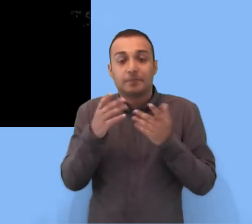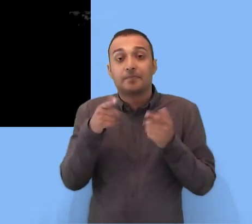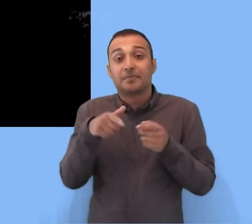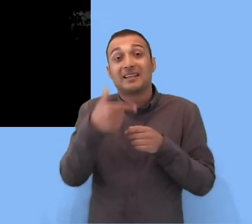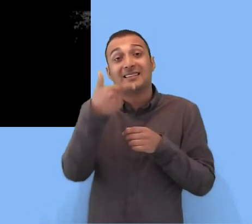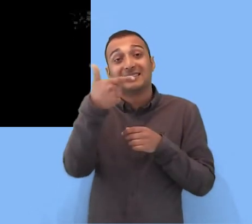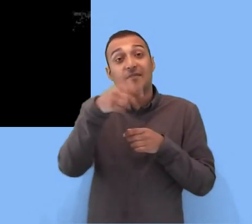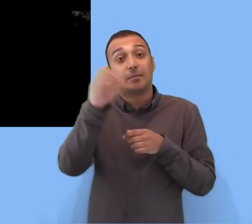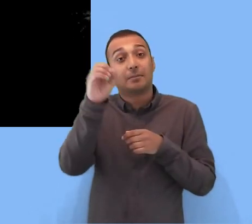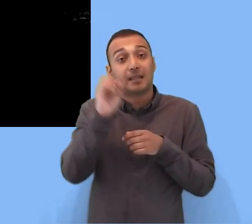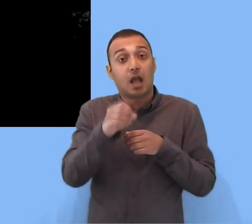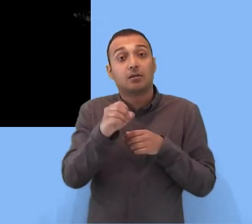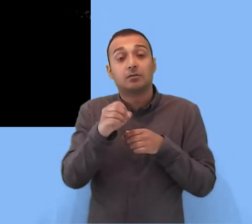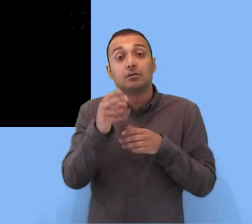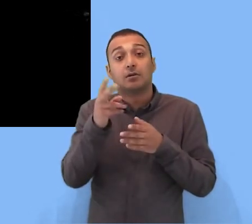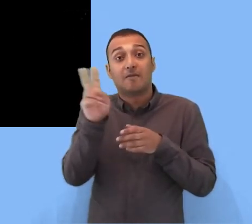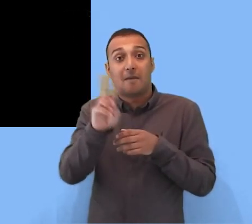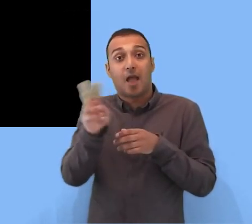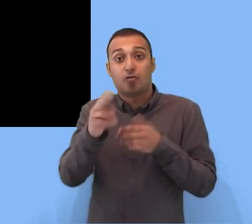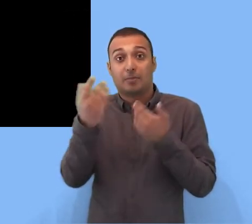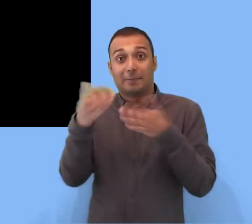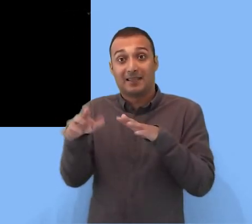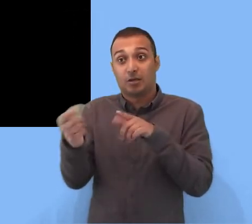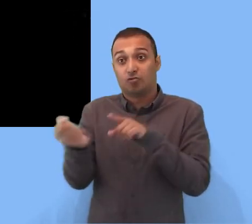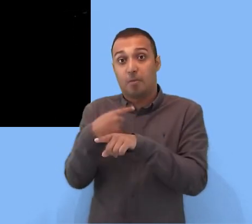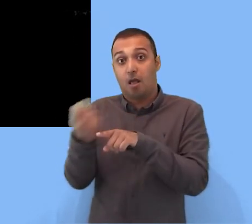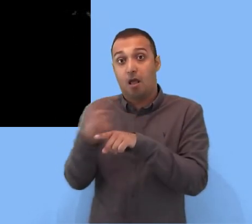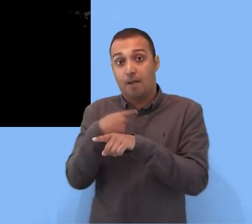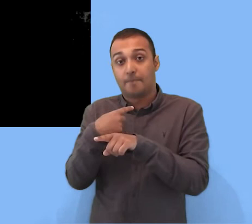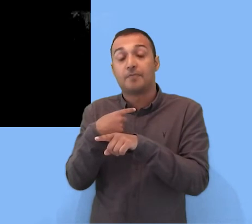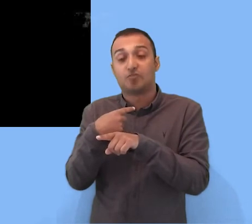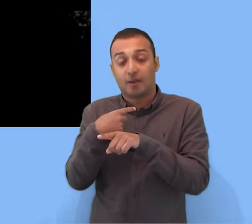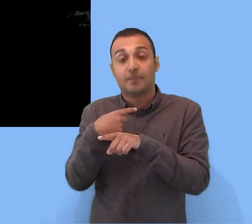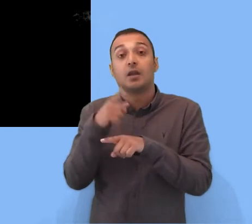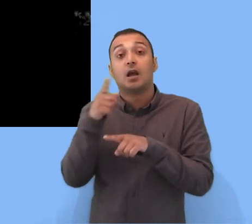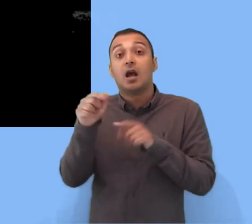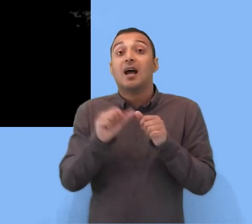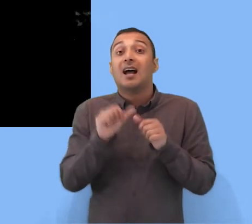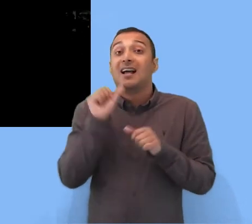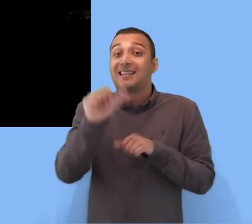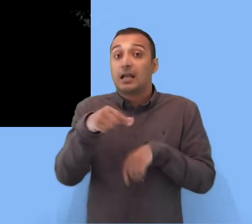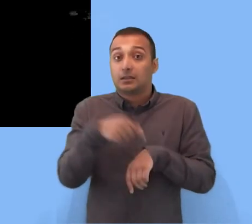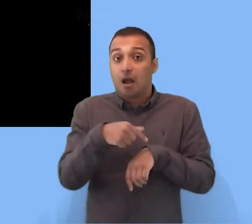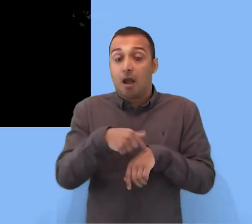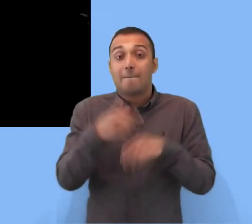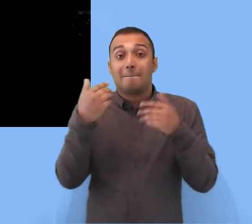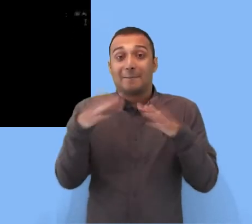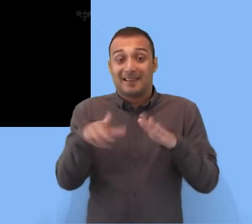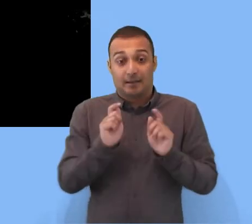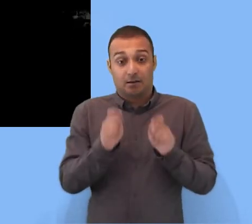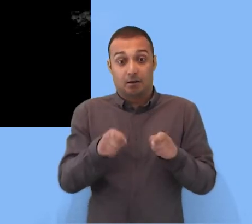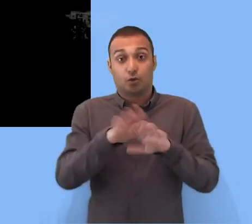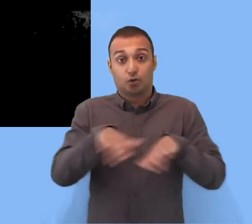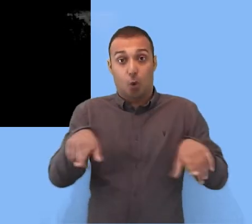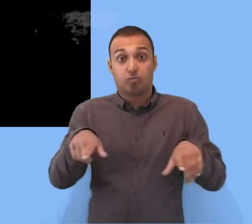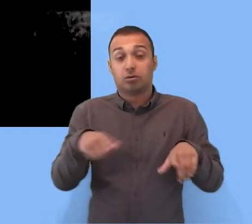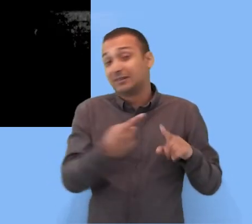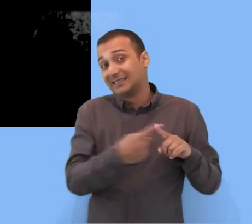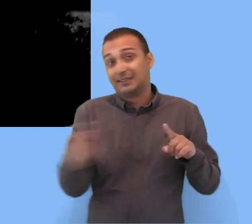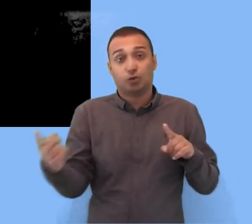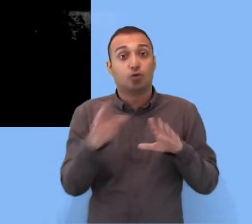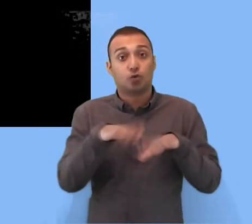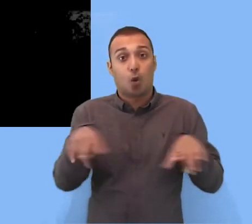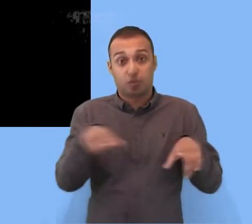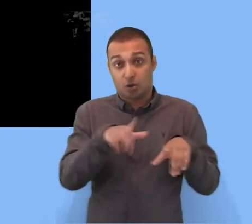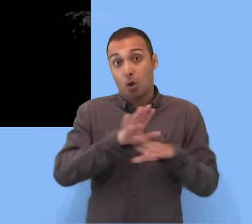parents who responded. So then the next time around, they set a task for all the children to go home and